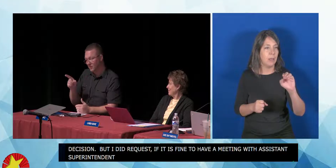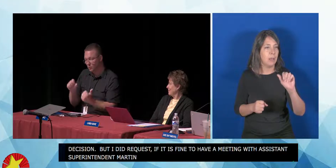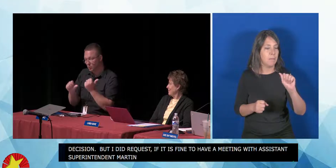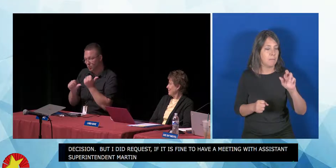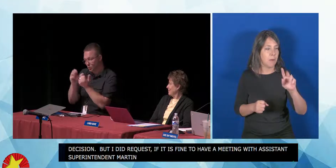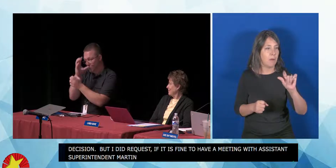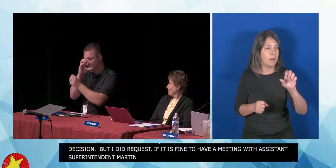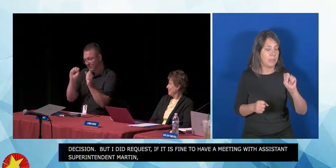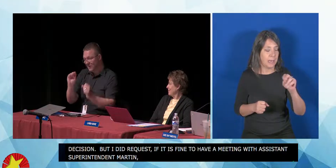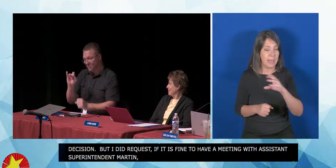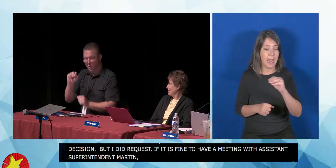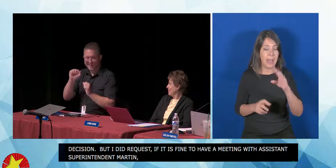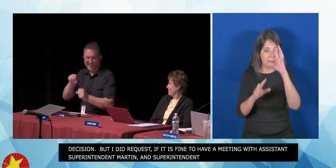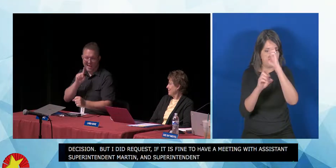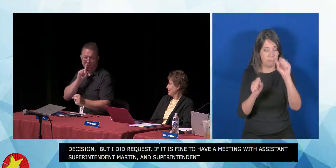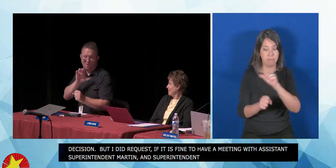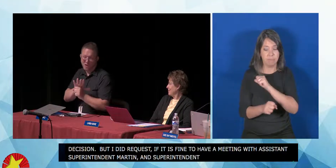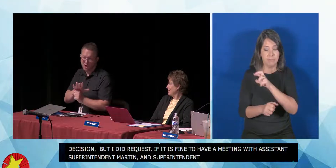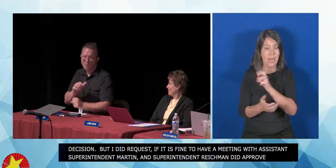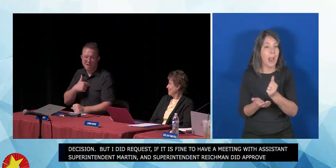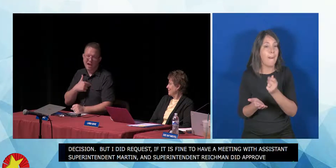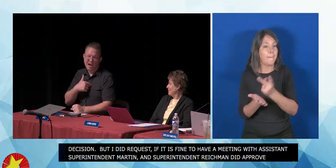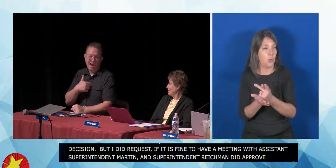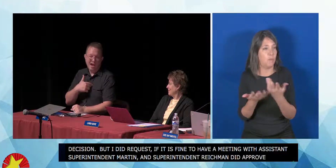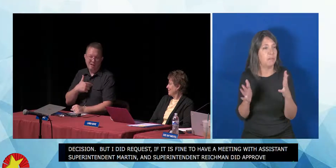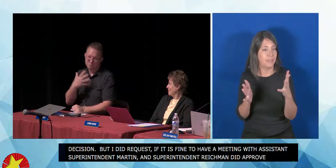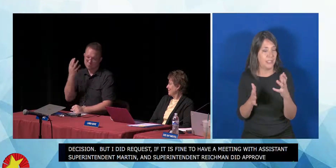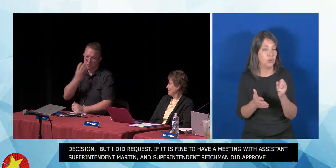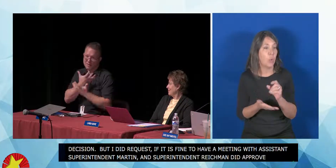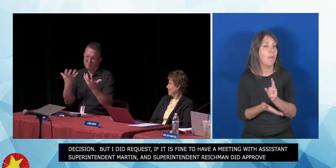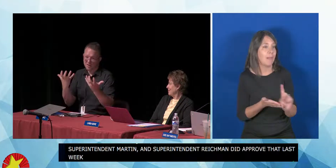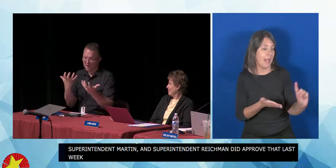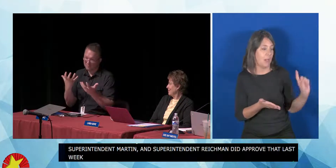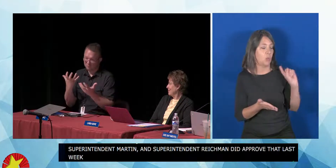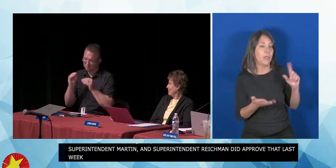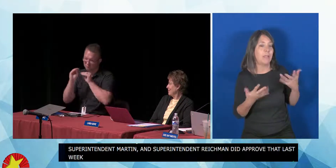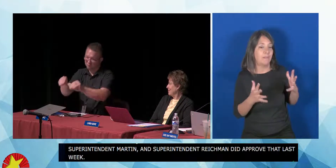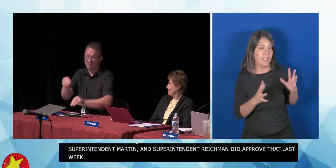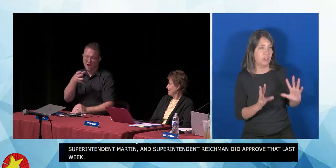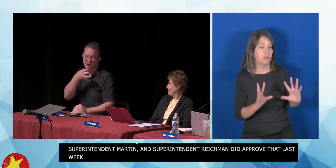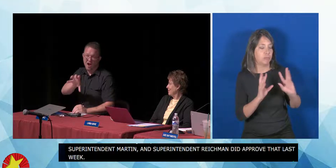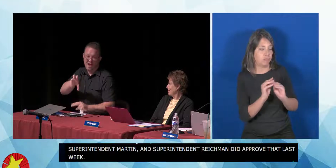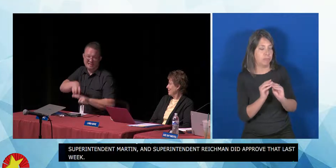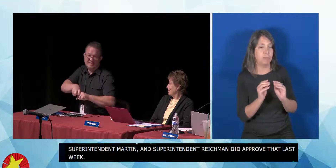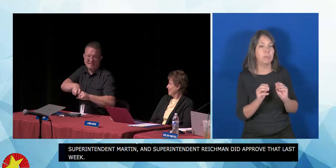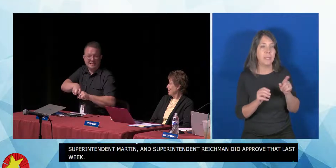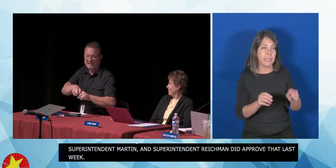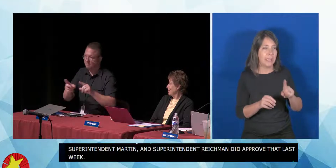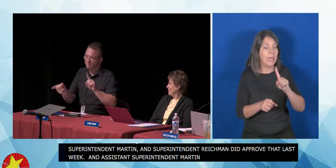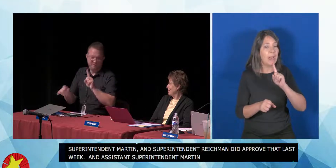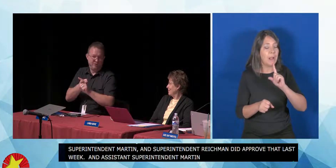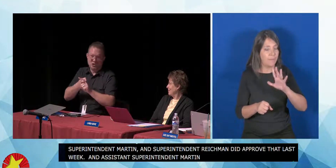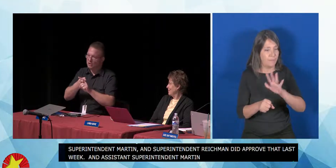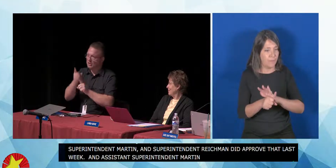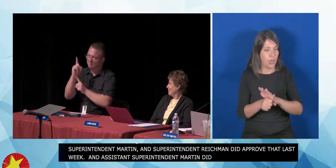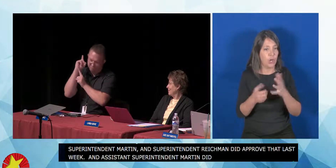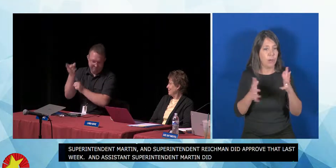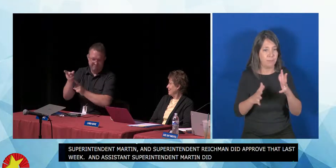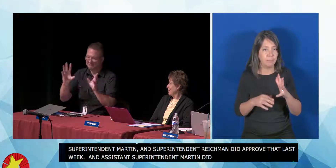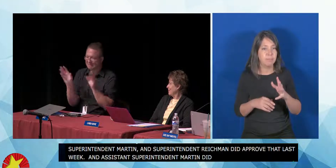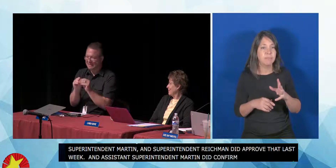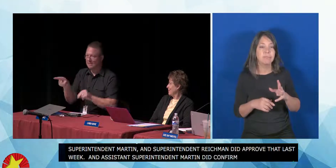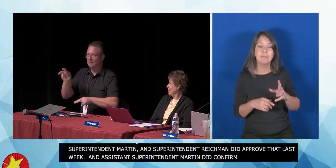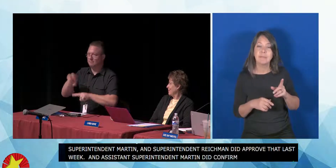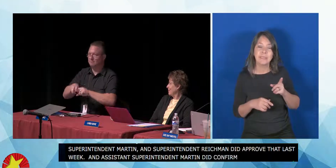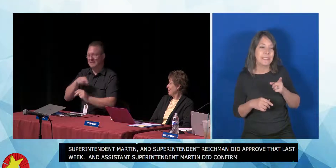Reichman did approve that last week. Assistant Superintendent Martin did confirm that he has been pretty